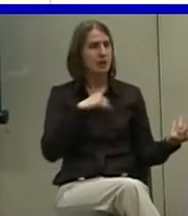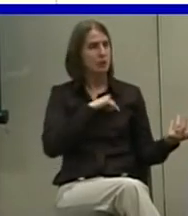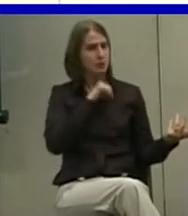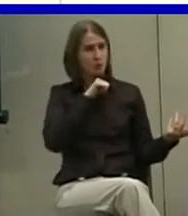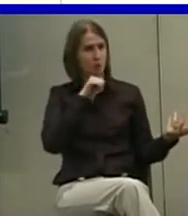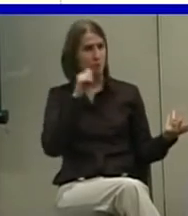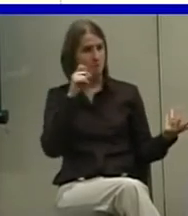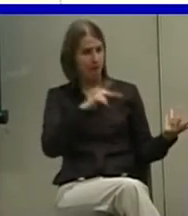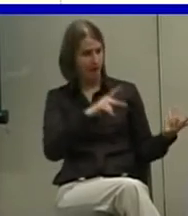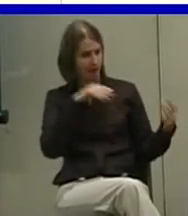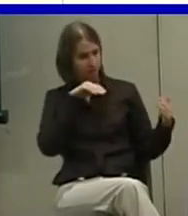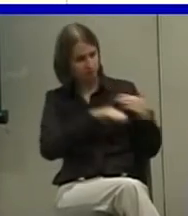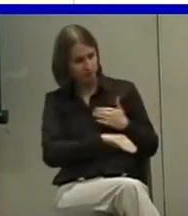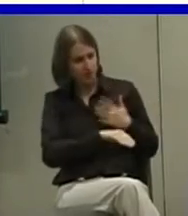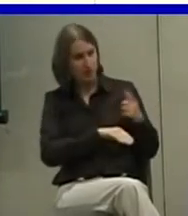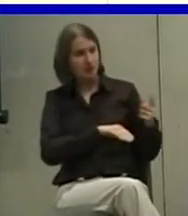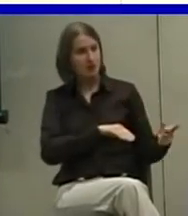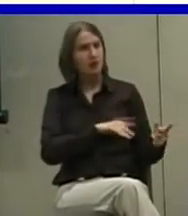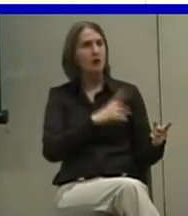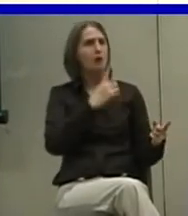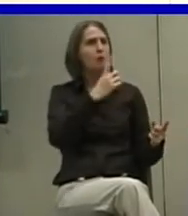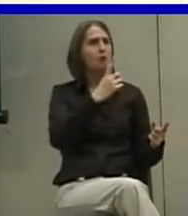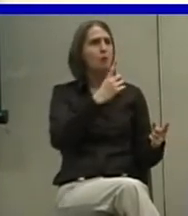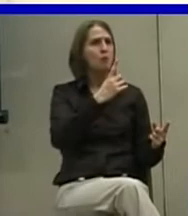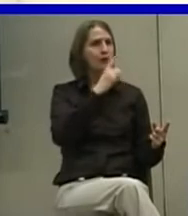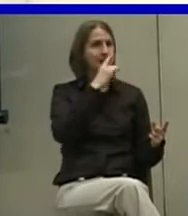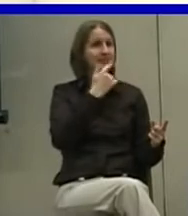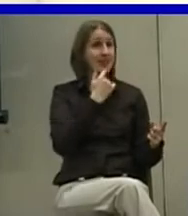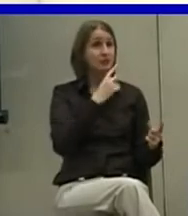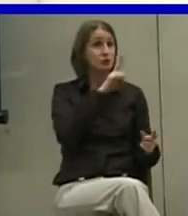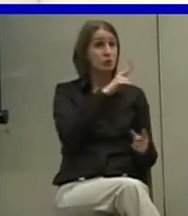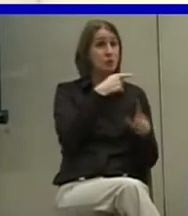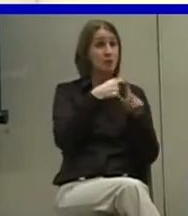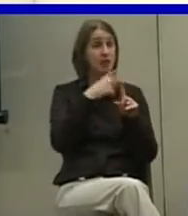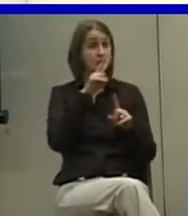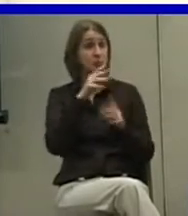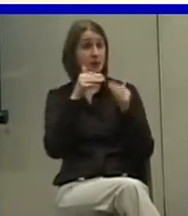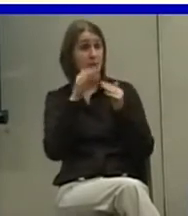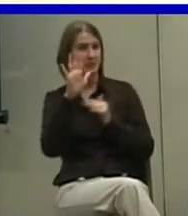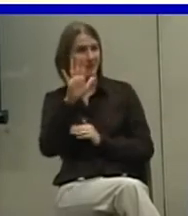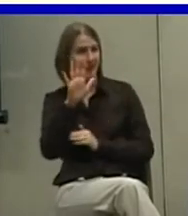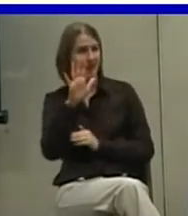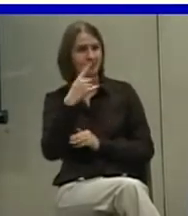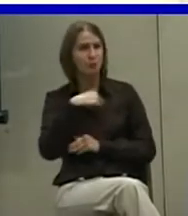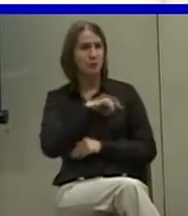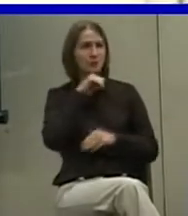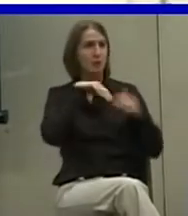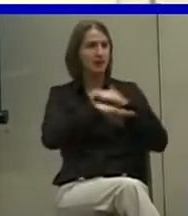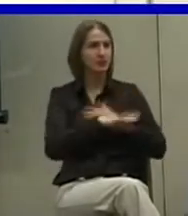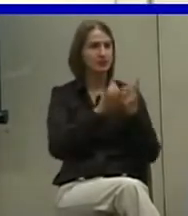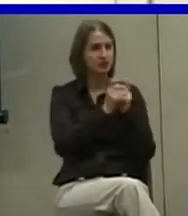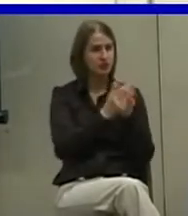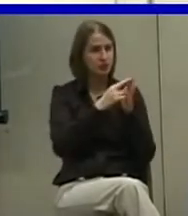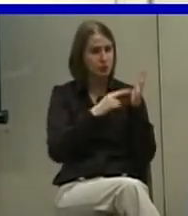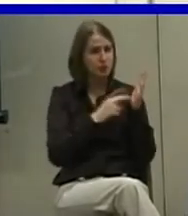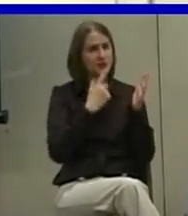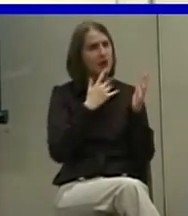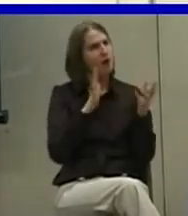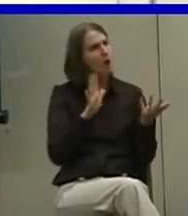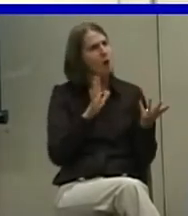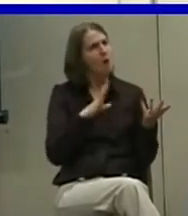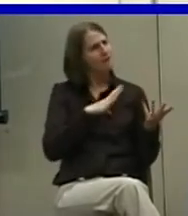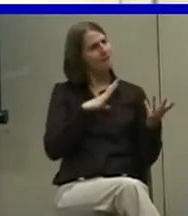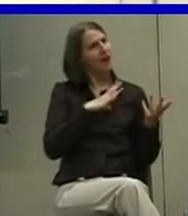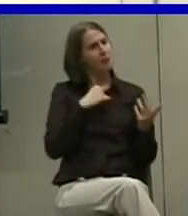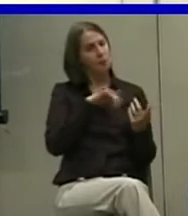in, if we've got one kid that still says 2 + 2 = 5, we don't go back in and change the rule and say, let's make it 5 so he